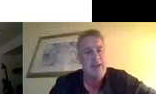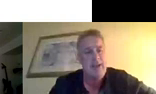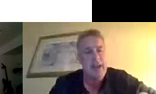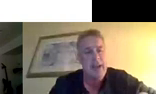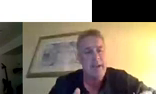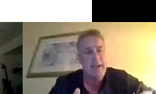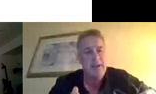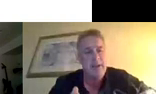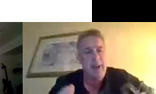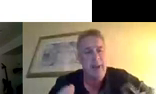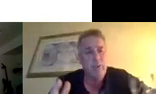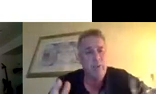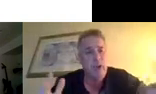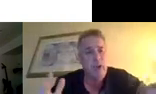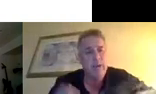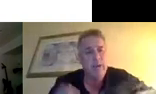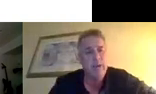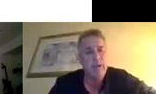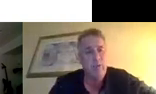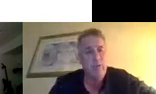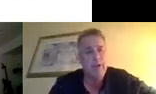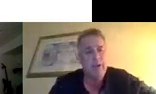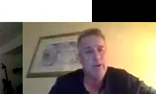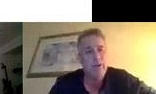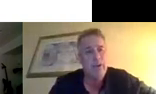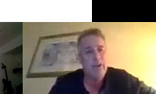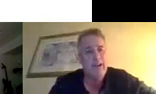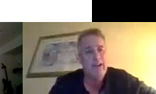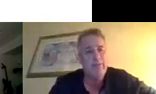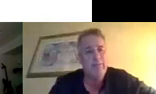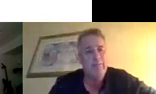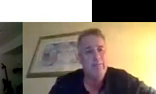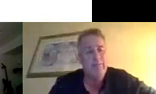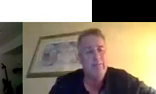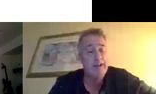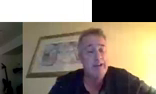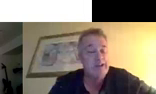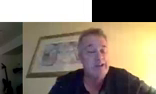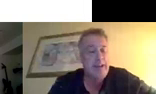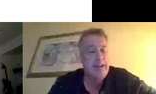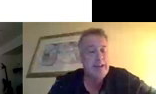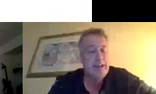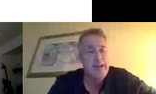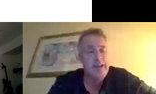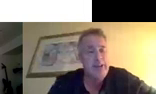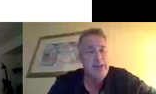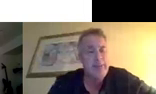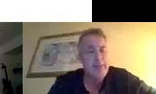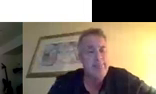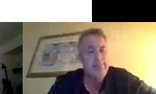plan. We only know we can build 1.2, and that just